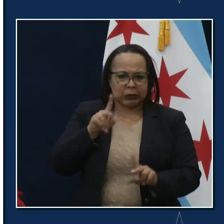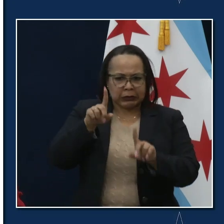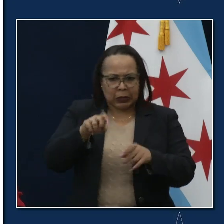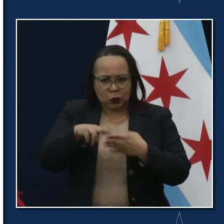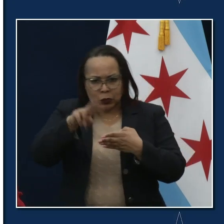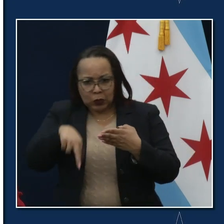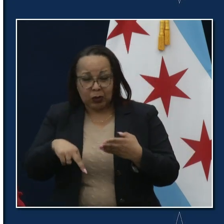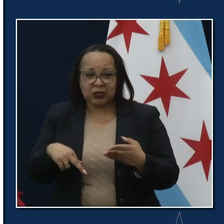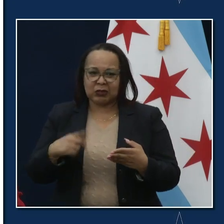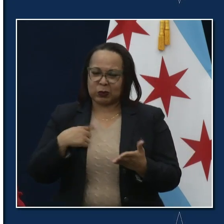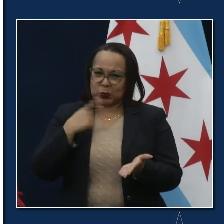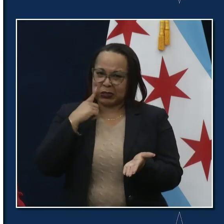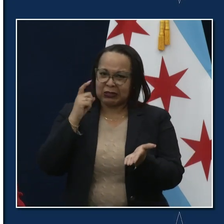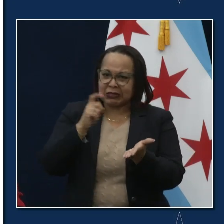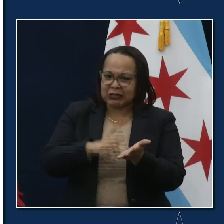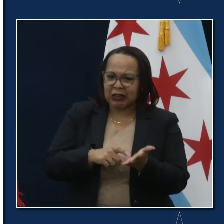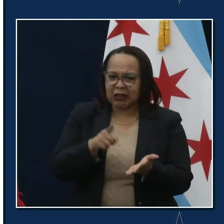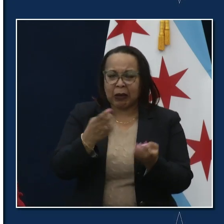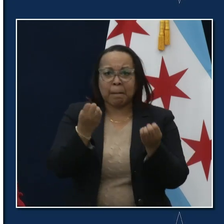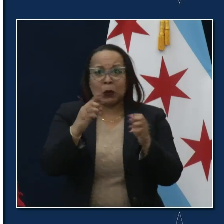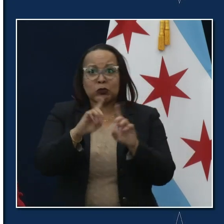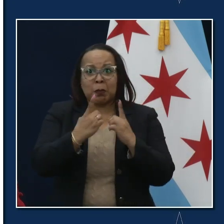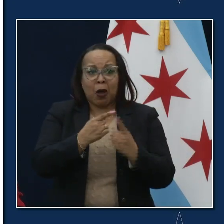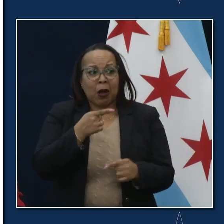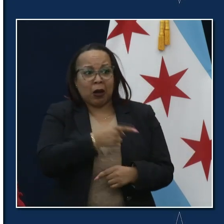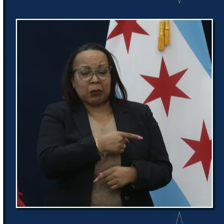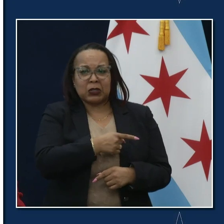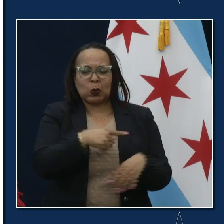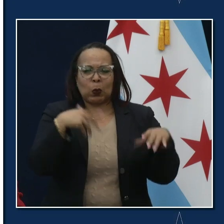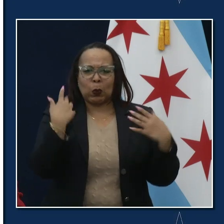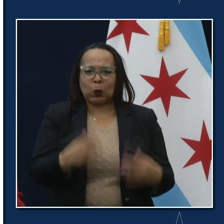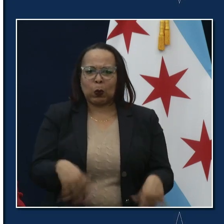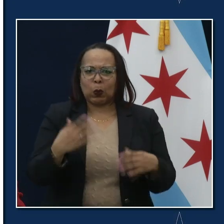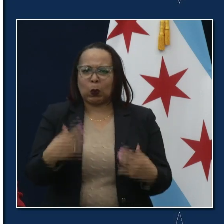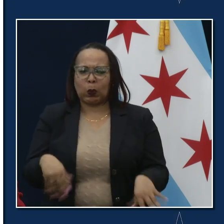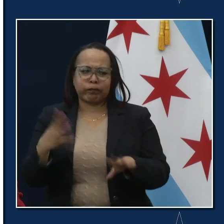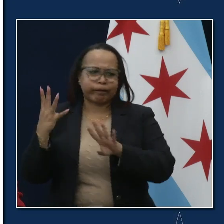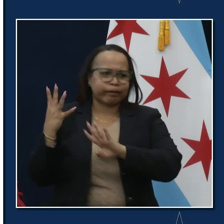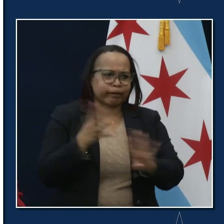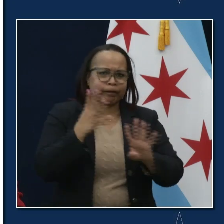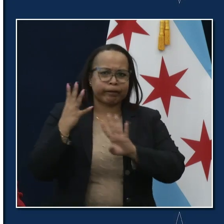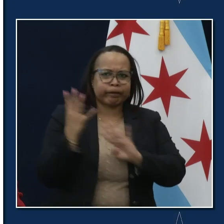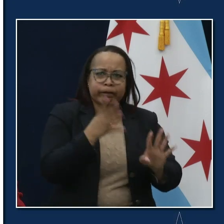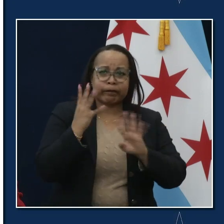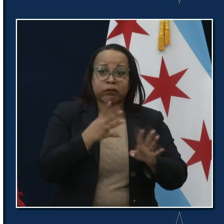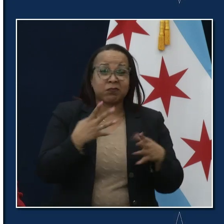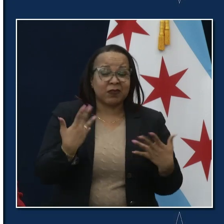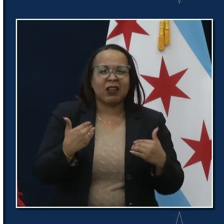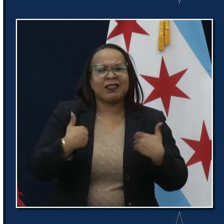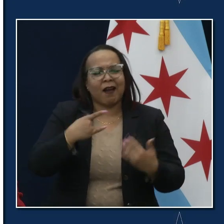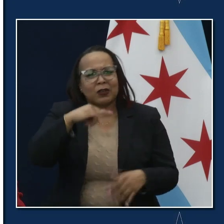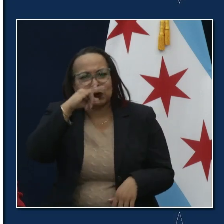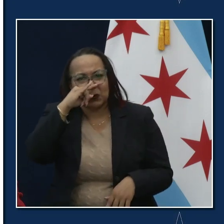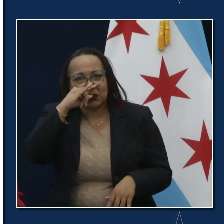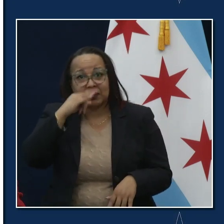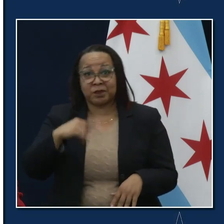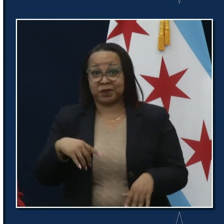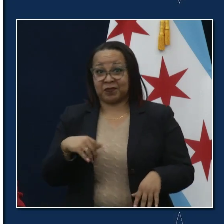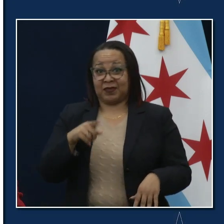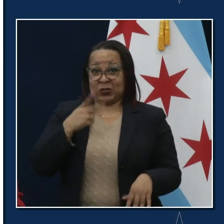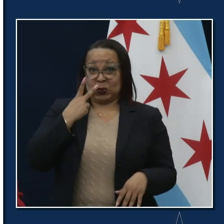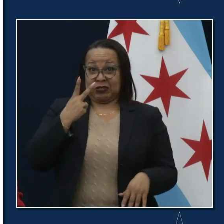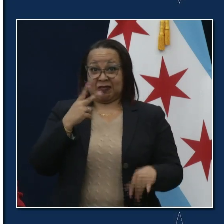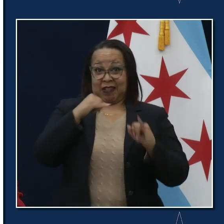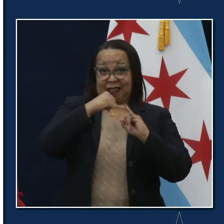on, we are seeing emergency departments being hit very hard with our youngest children. That top line is 0